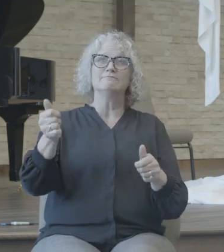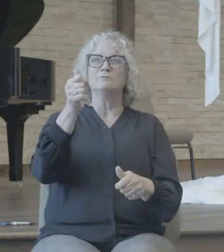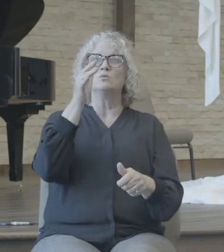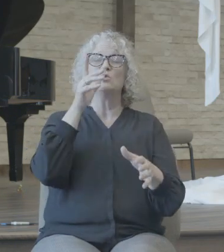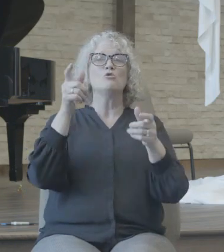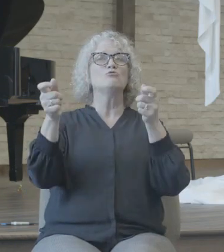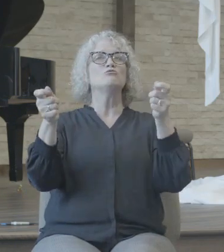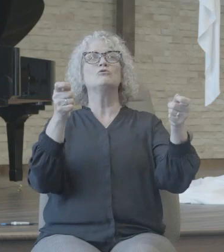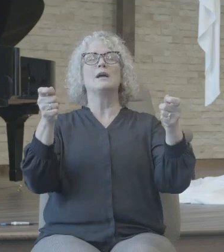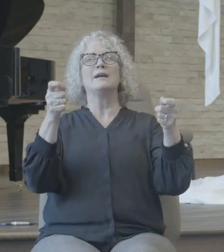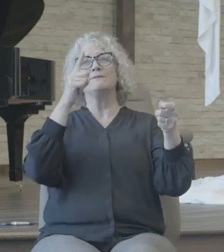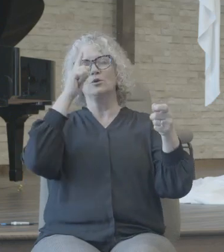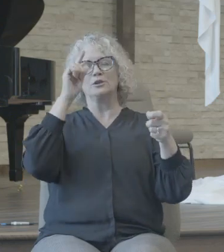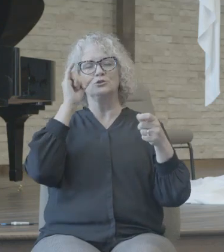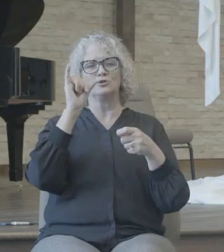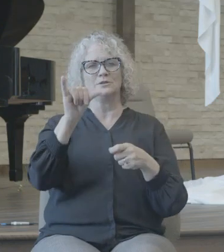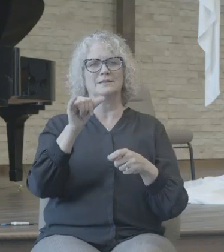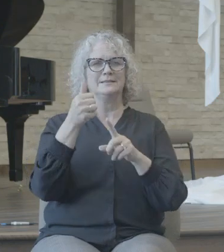for eternity.